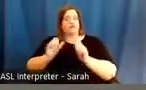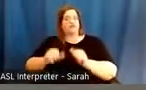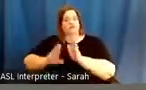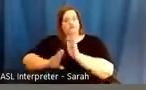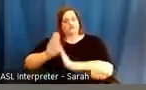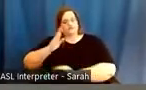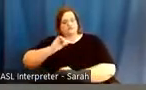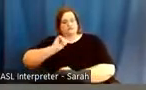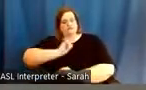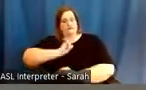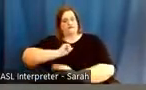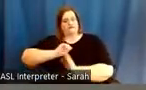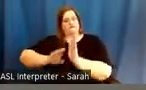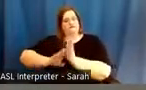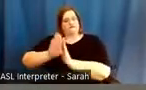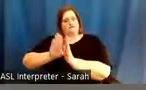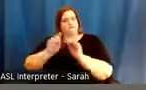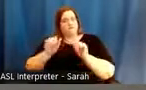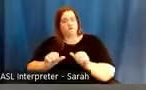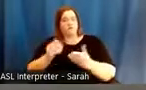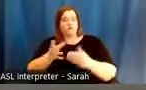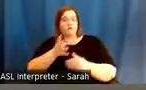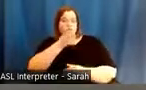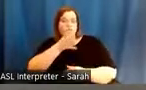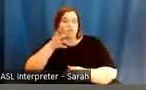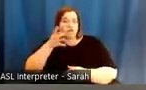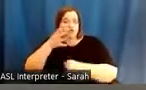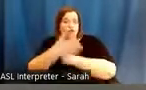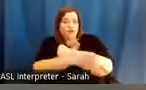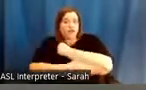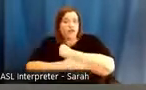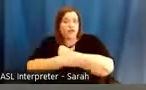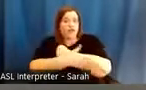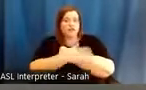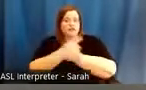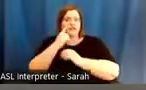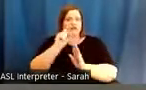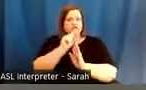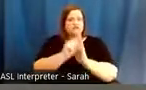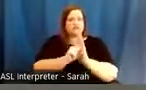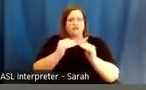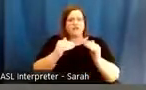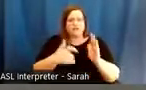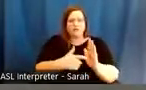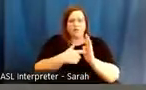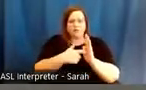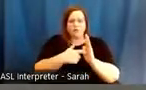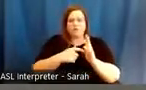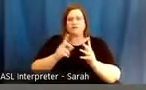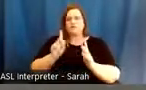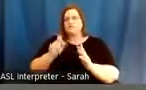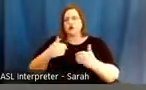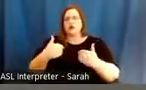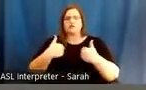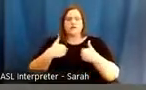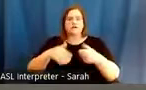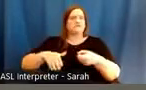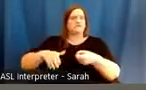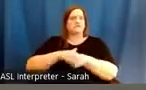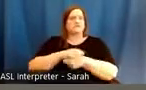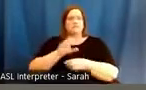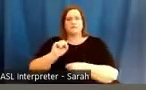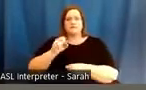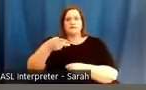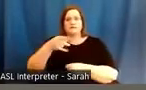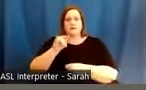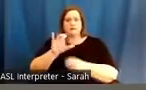themselves, even rurally. Like, I think there's state level requirements that you have to have a whole septic system put in